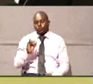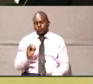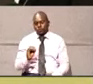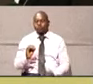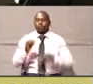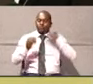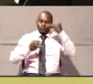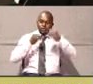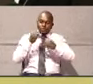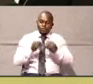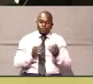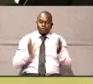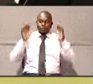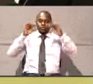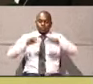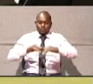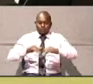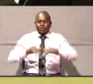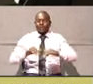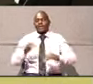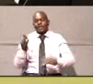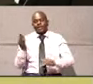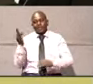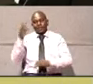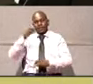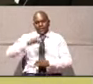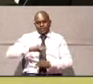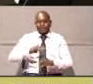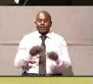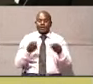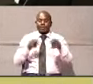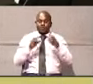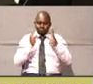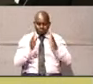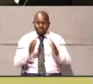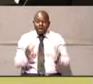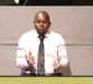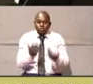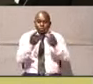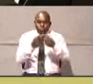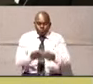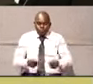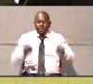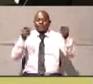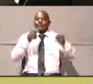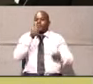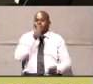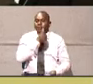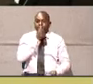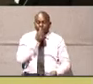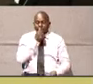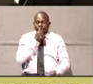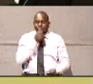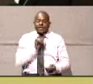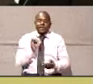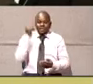African Development, TICAD. The three-day event is focused on boosting Japanese private investments in Africa.